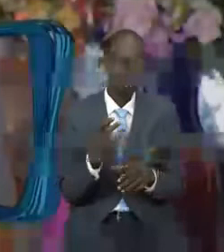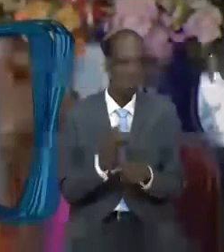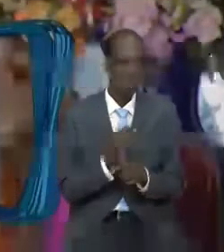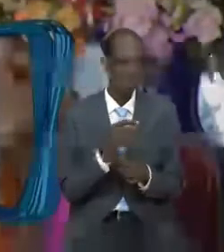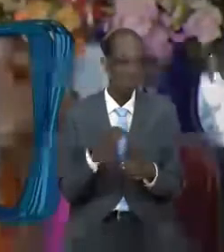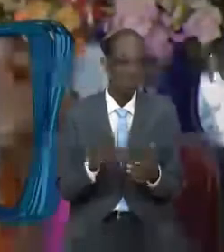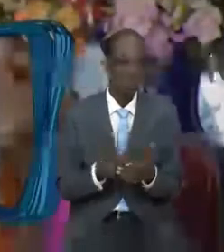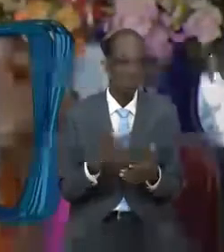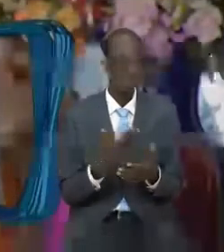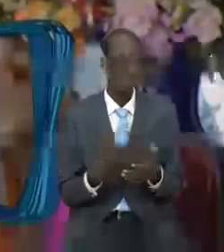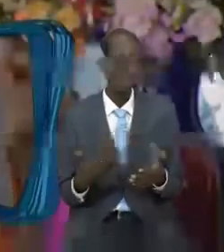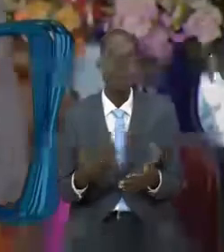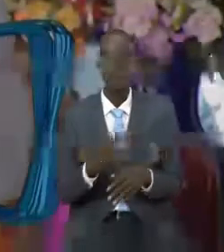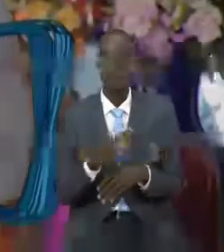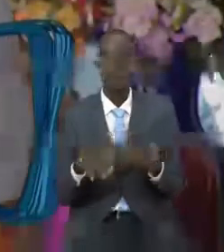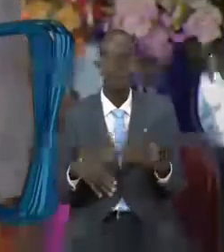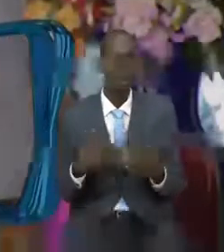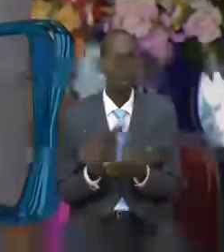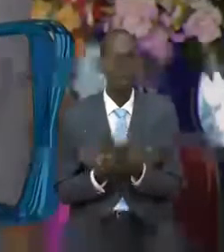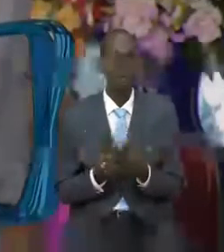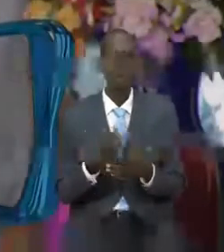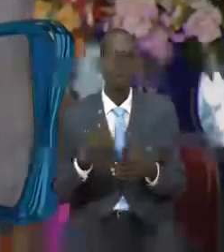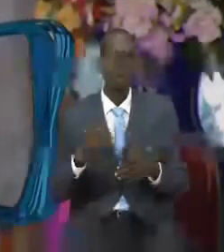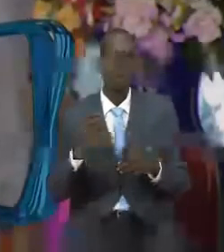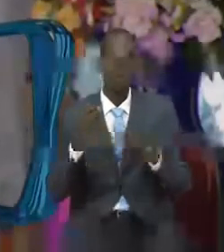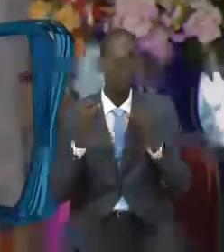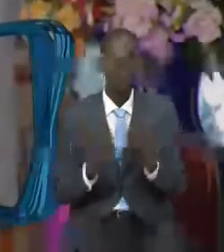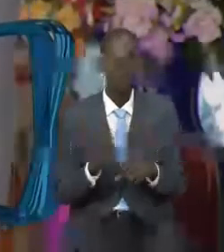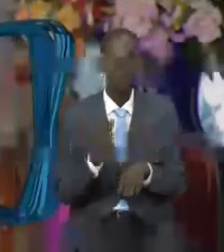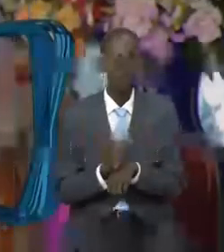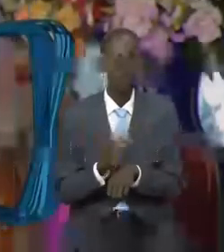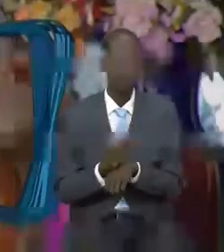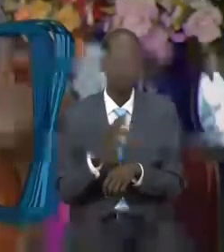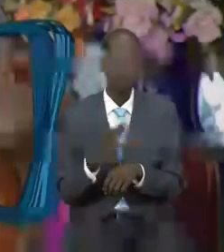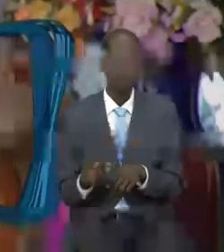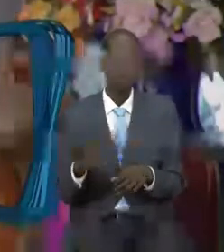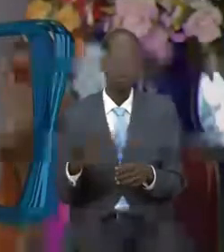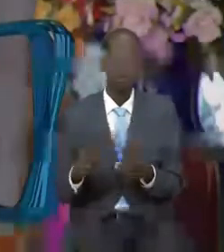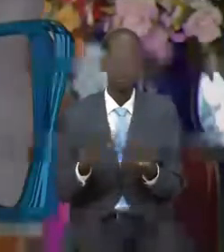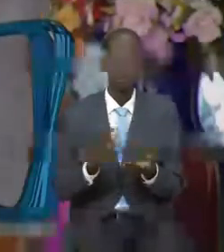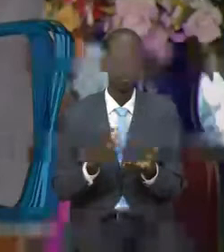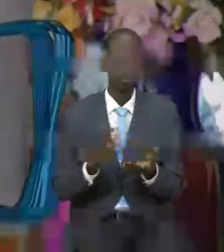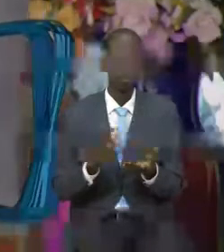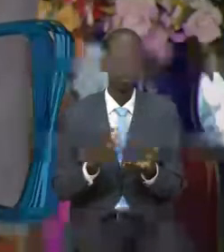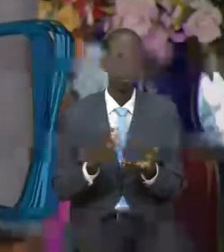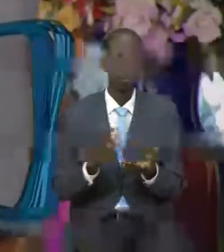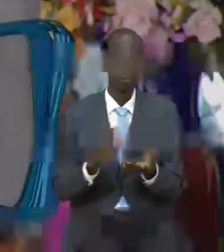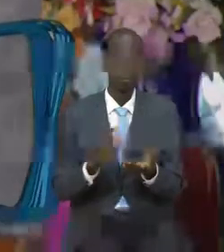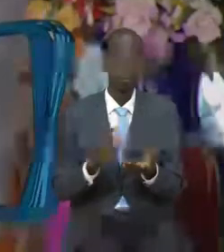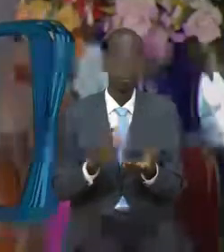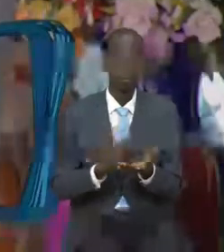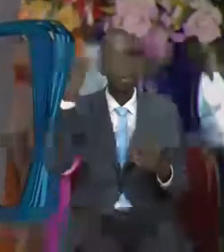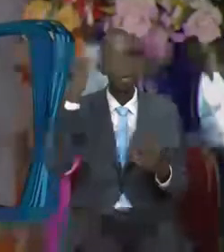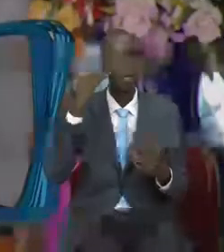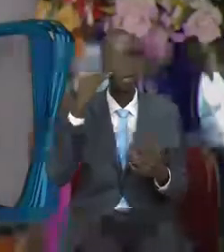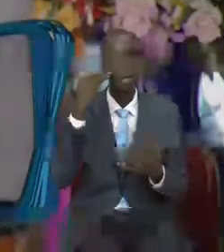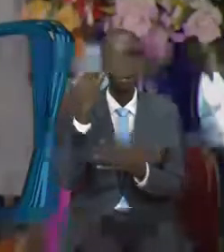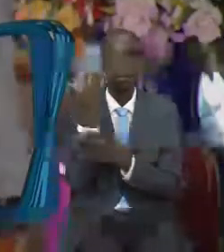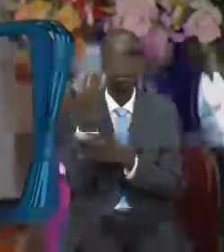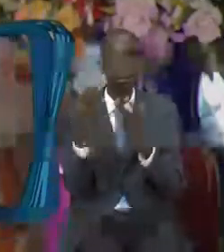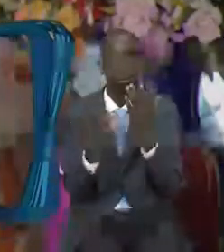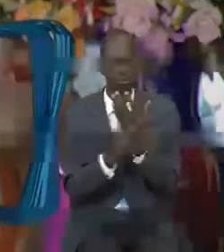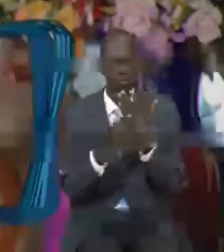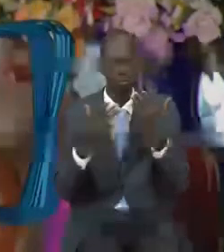all effective medicine. It will cure your belly, it will cure your head, it will cure your hand, it will cure your bone, it will cure